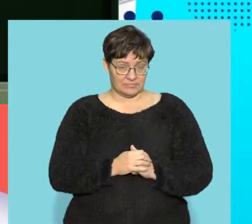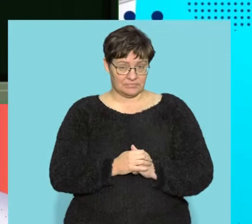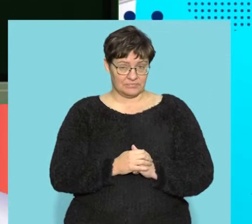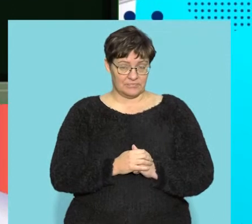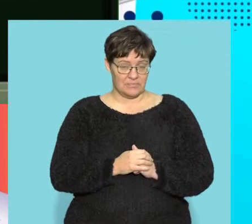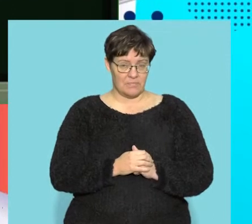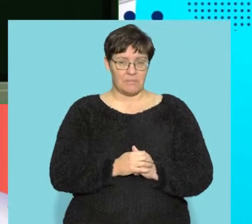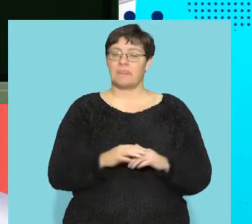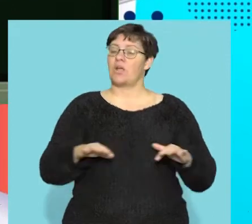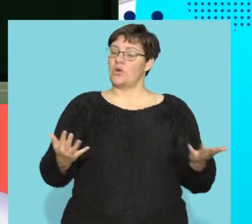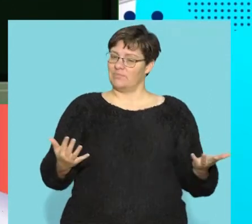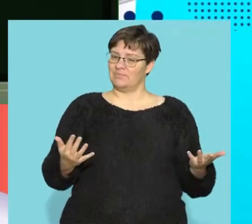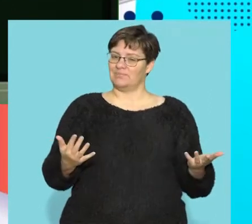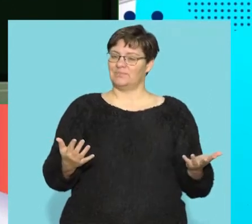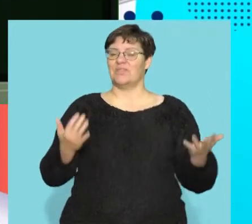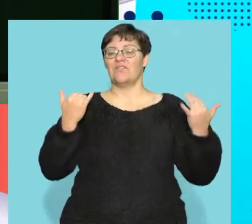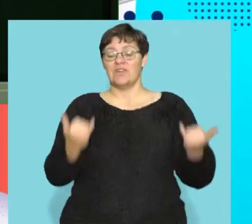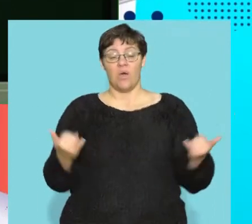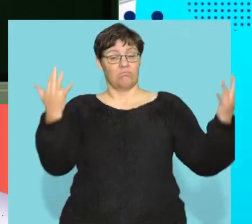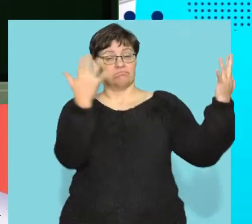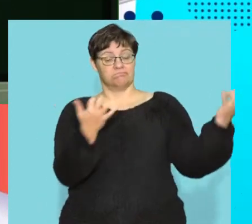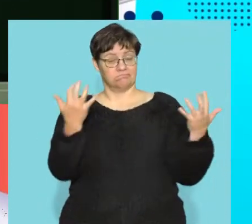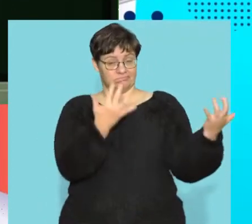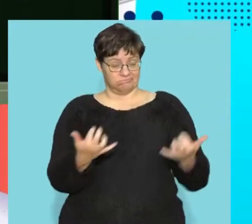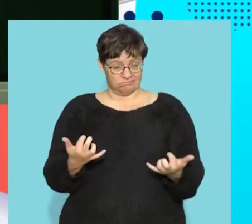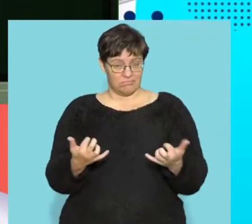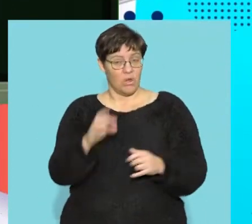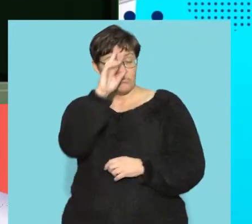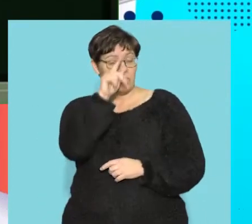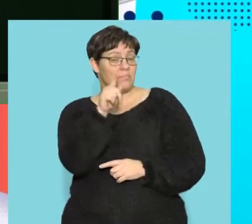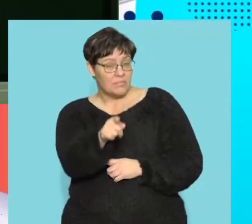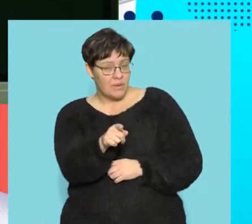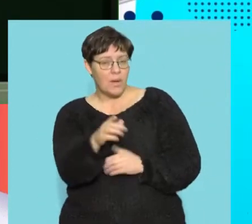that's as far as it goes in terms of your calculations. Remember, we're doing